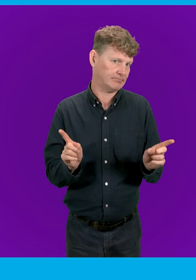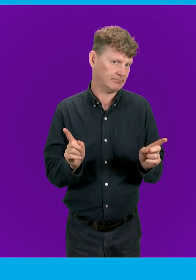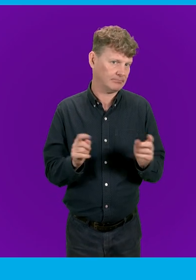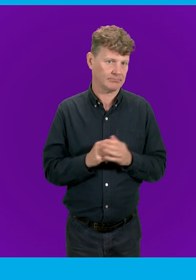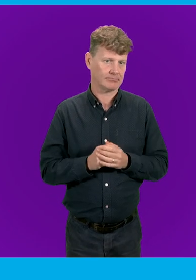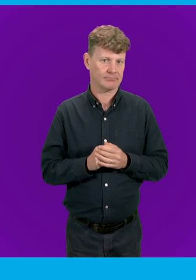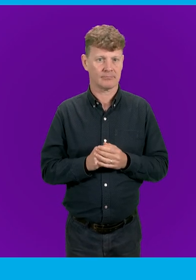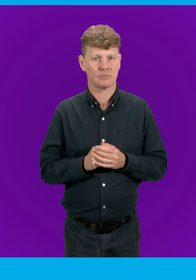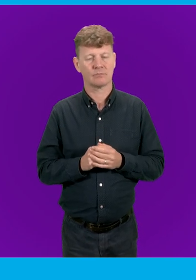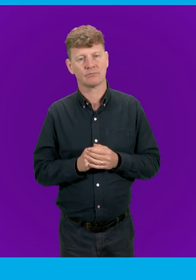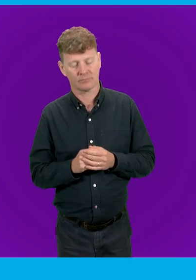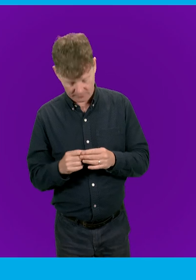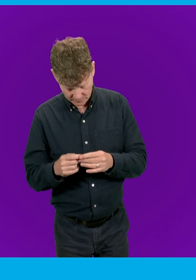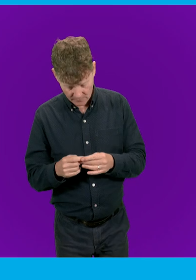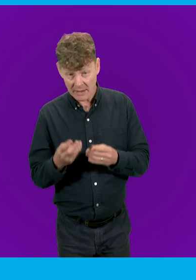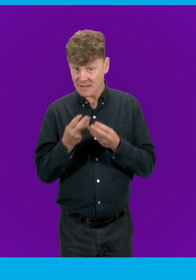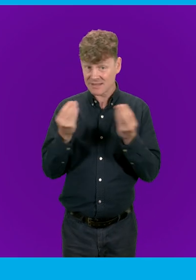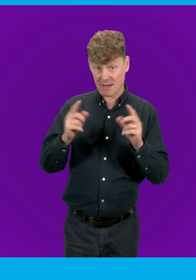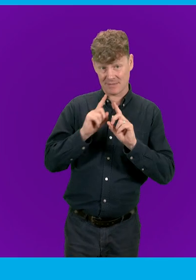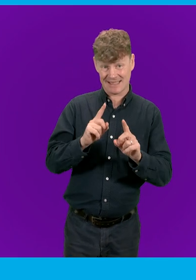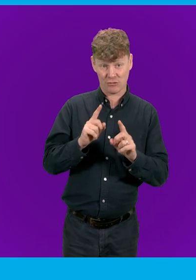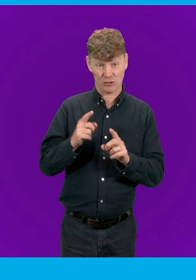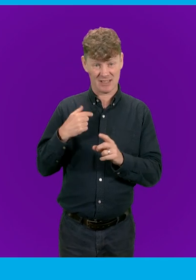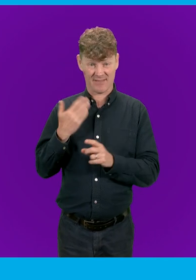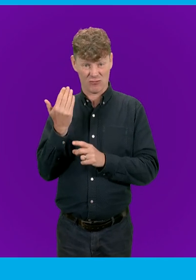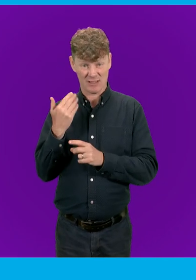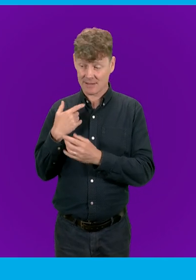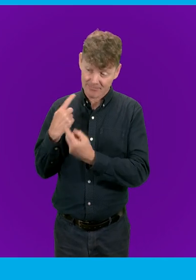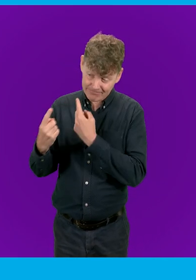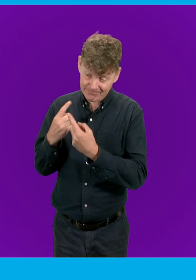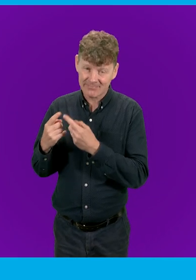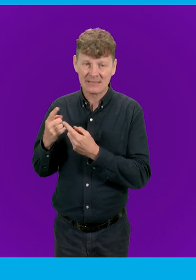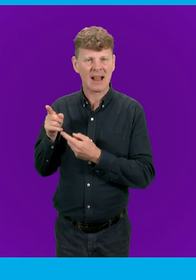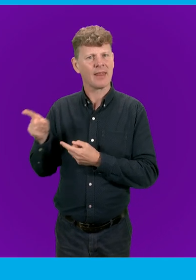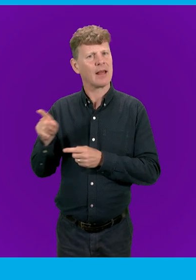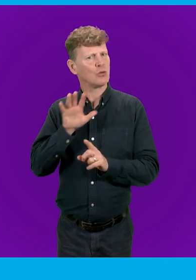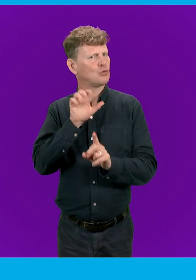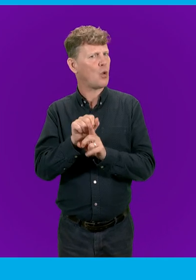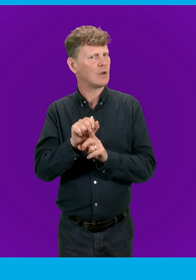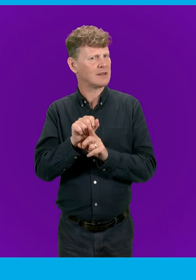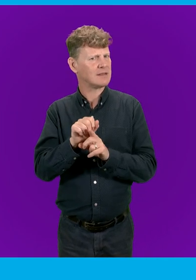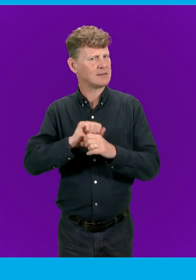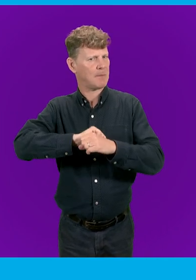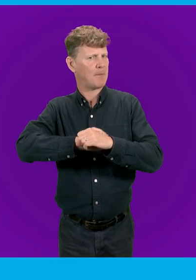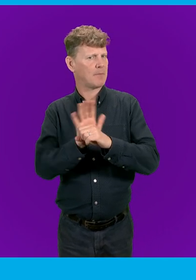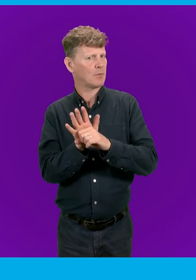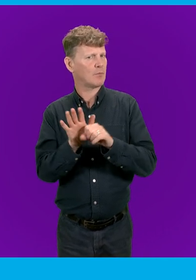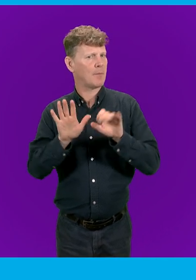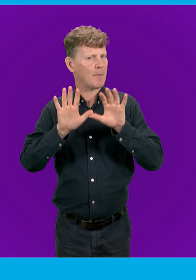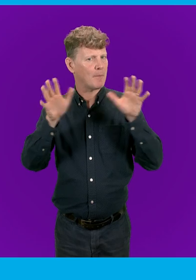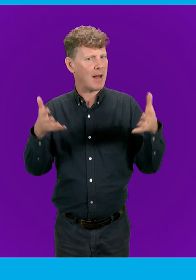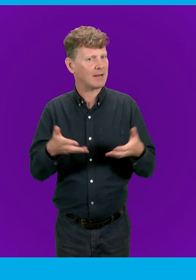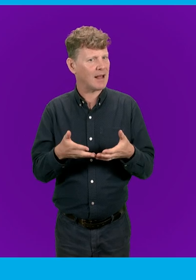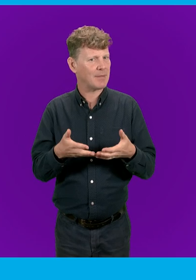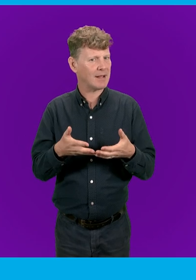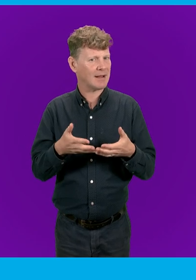I think some of the teachers I've been speaking to more recently said that they noticed that an effect over the pandemic,